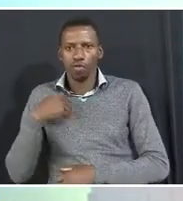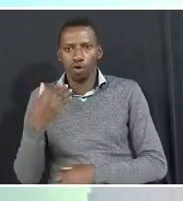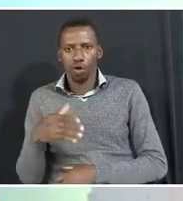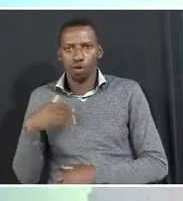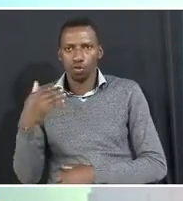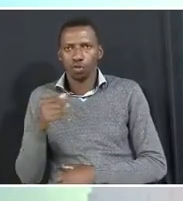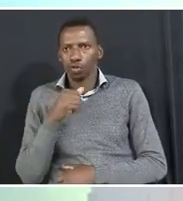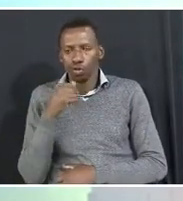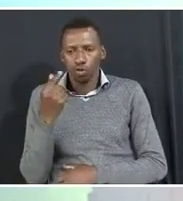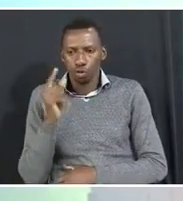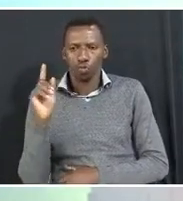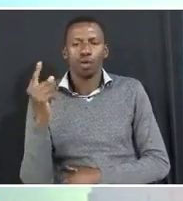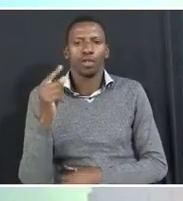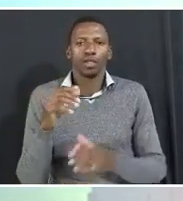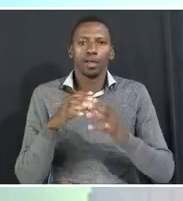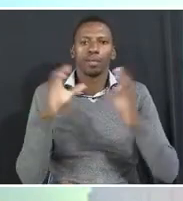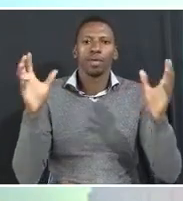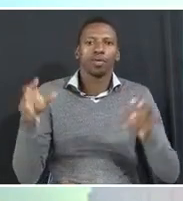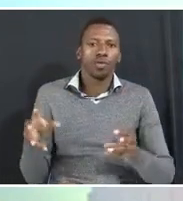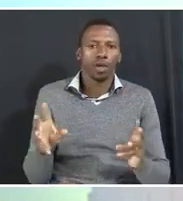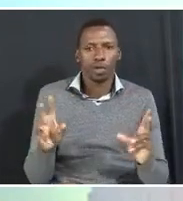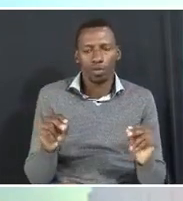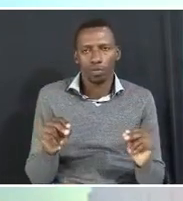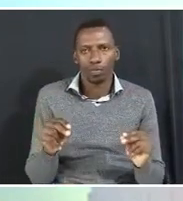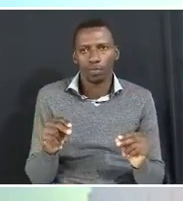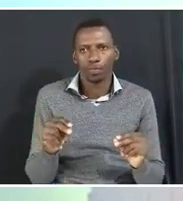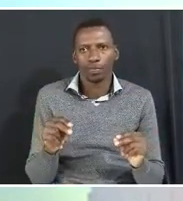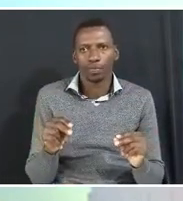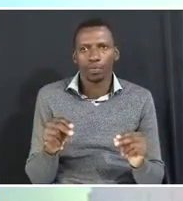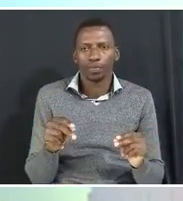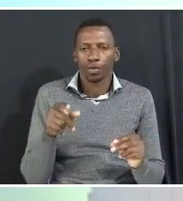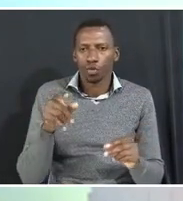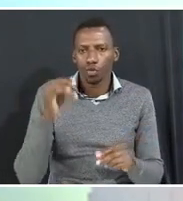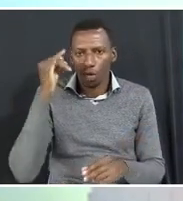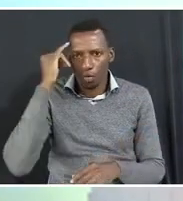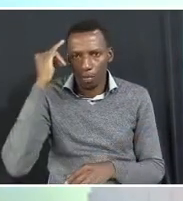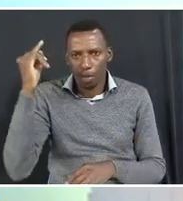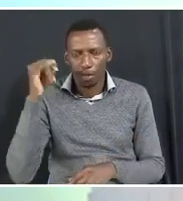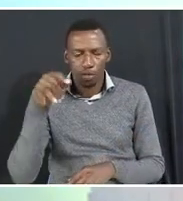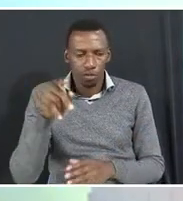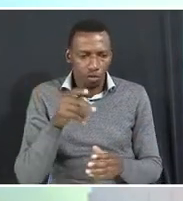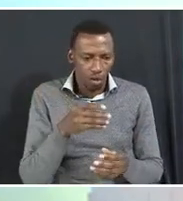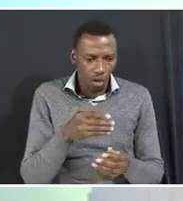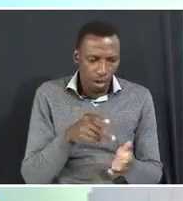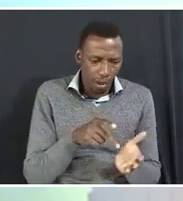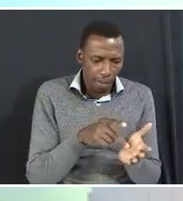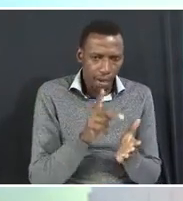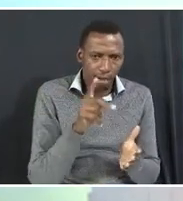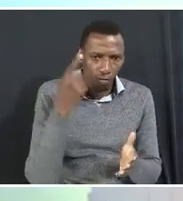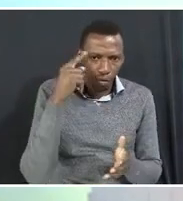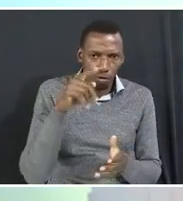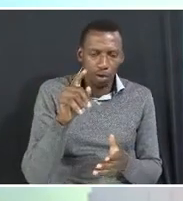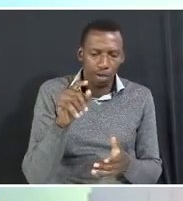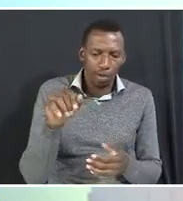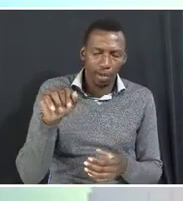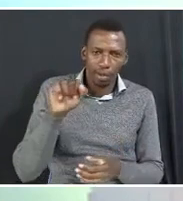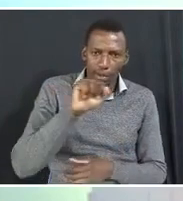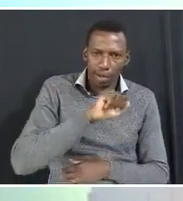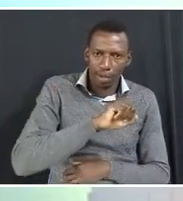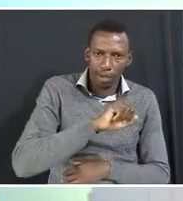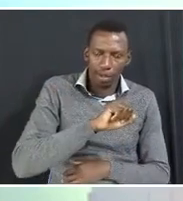big way. You know, have you ever imagined, man, that you buy your wife a Mercedes-Benz of 12,000